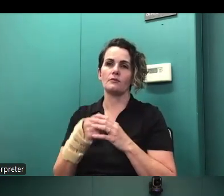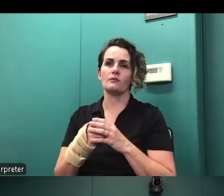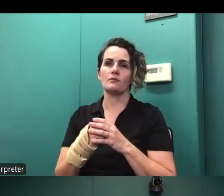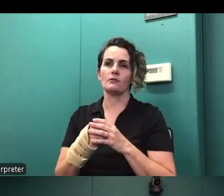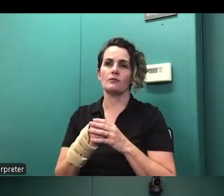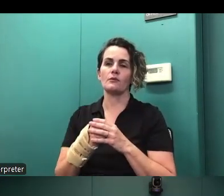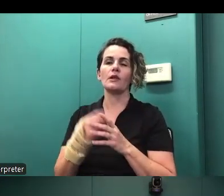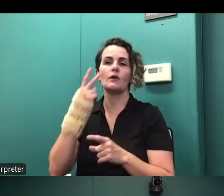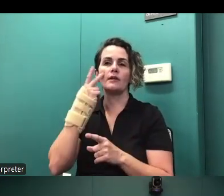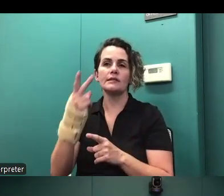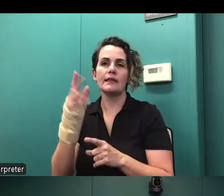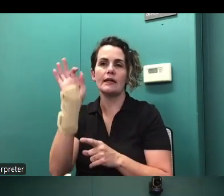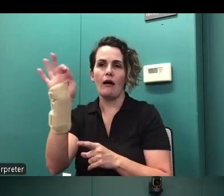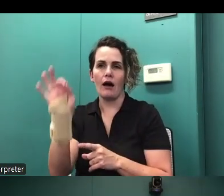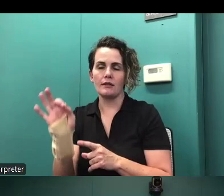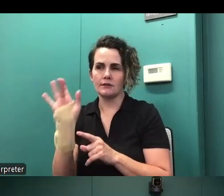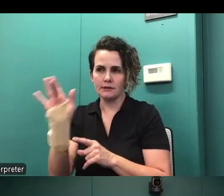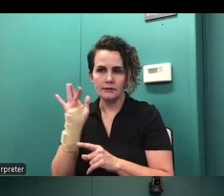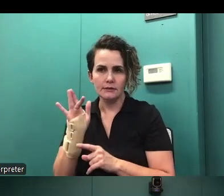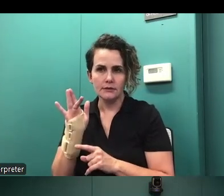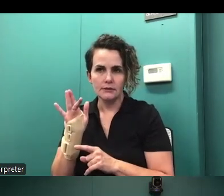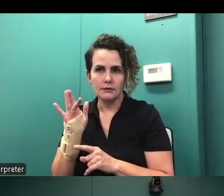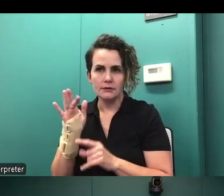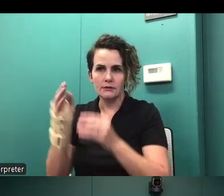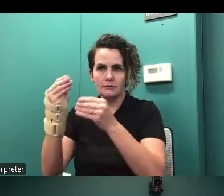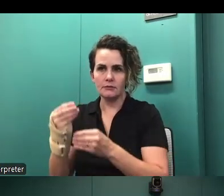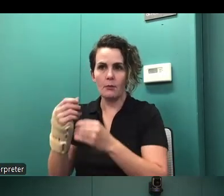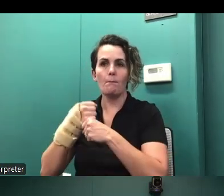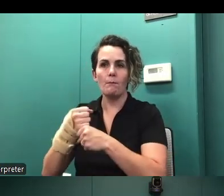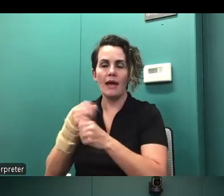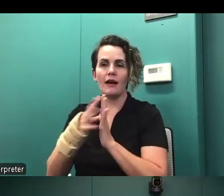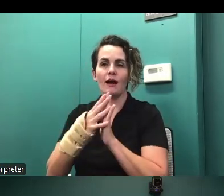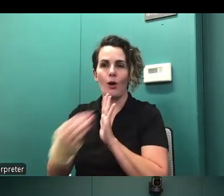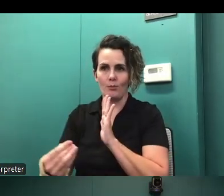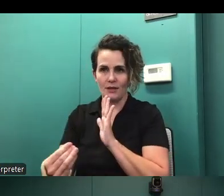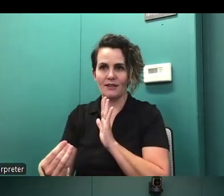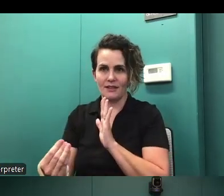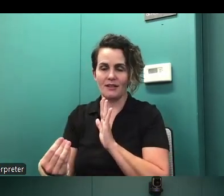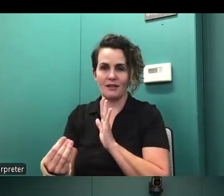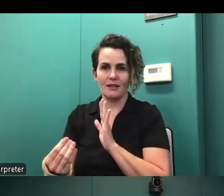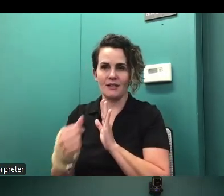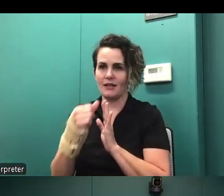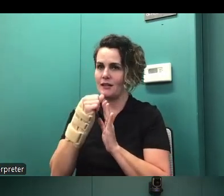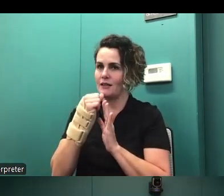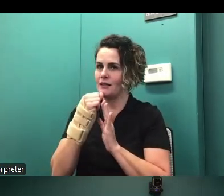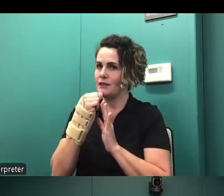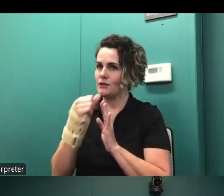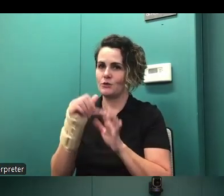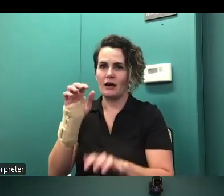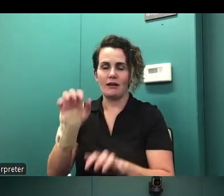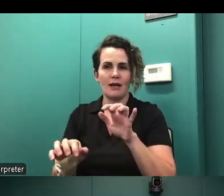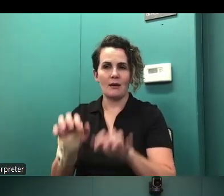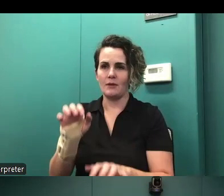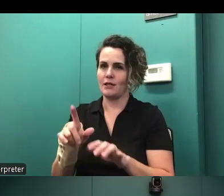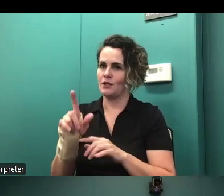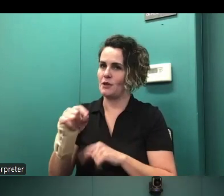along. So yeah, when you click there, then go to make a copy. Okay. Don't type it in